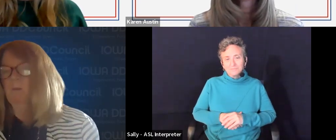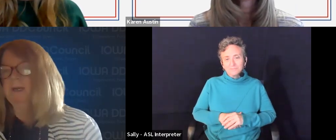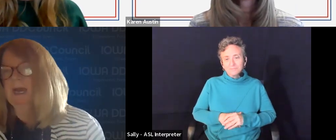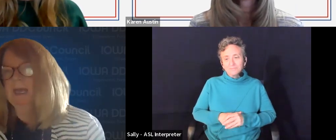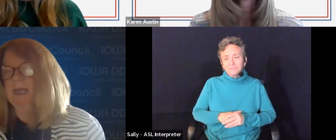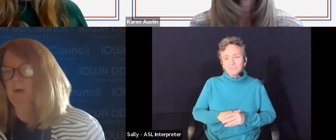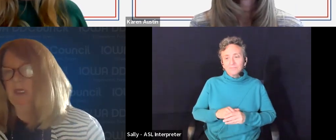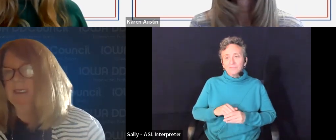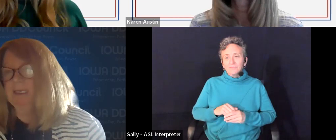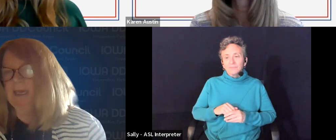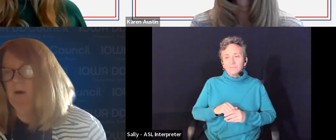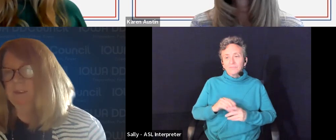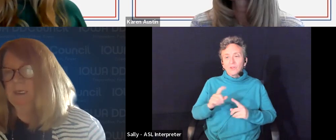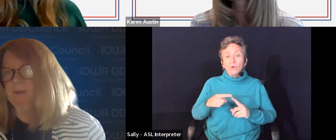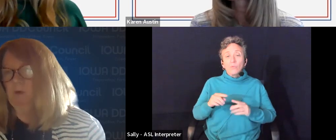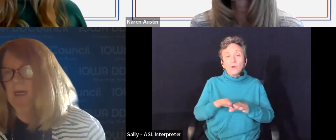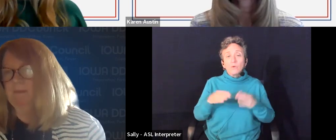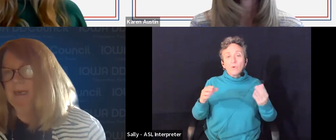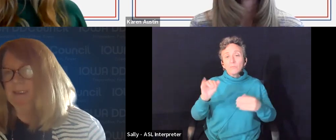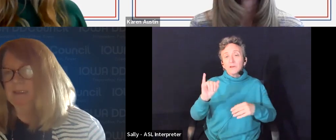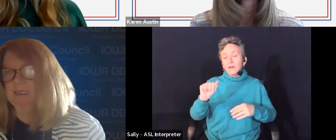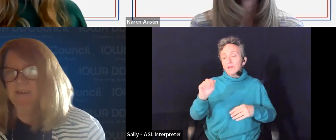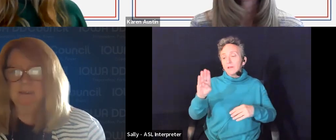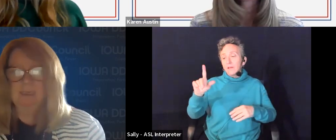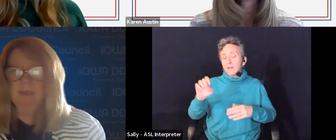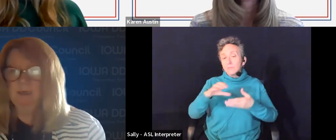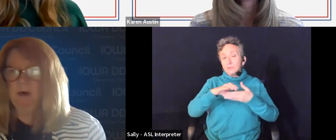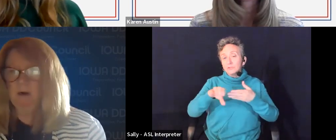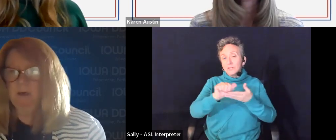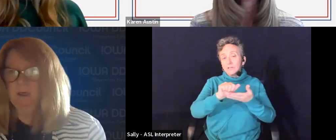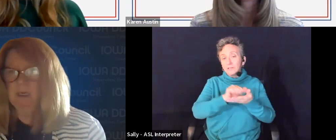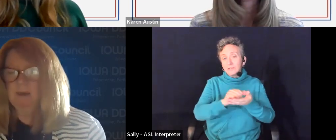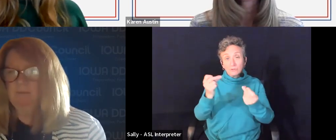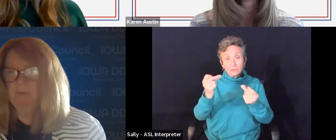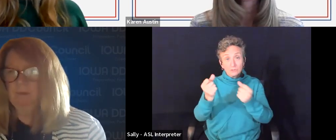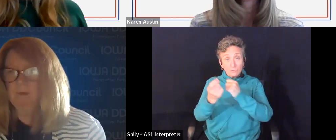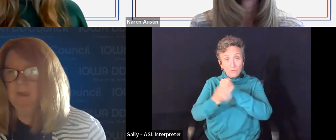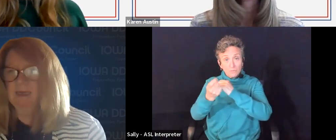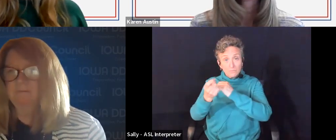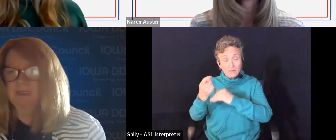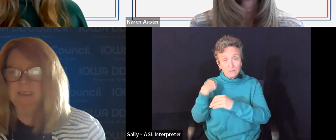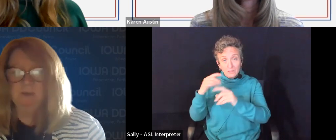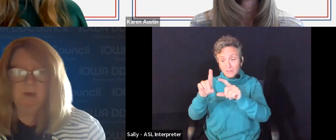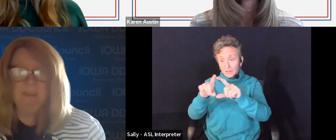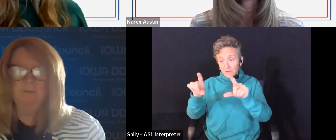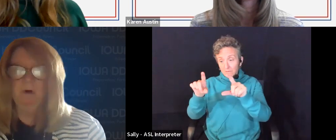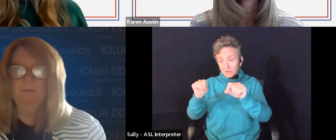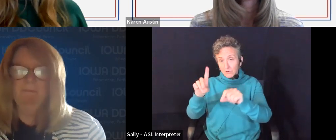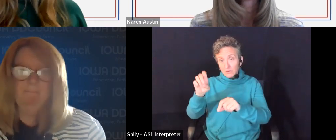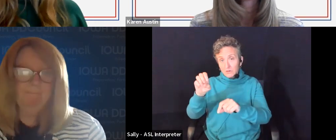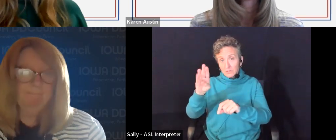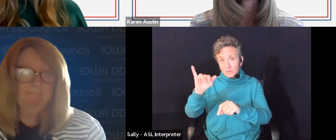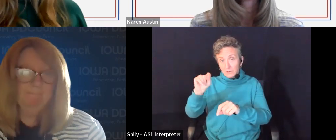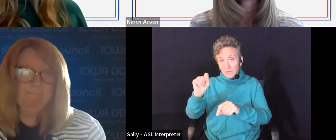When you open an IAble checking account, do you automatically get that debit card? And is there a cost for